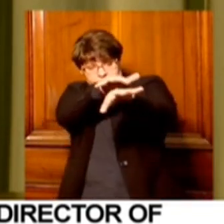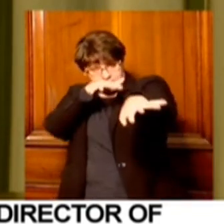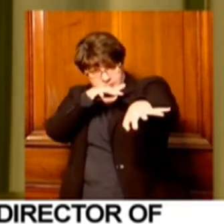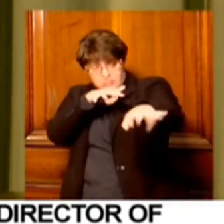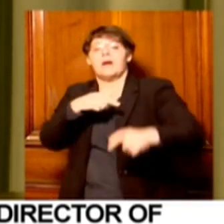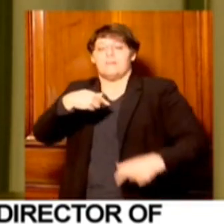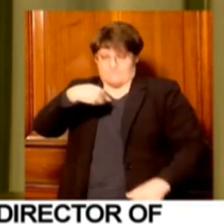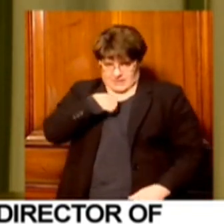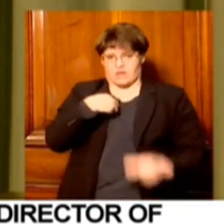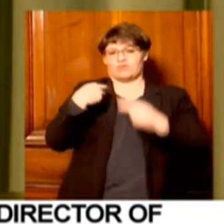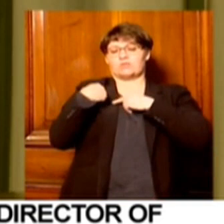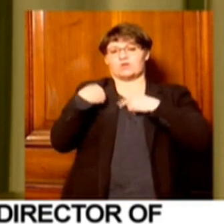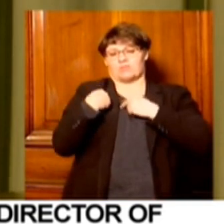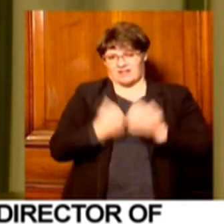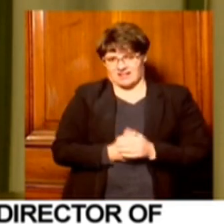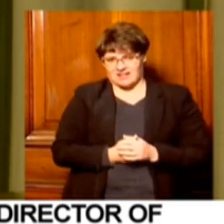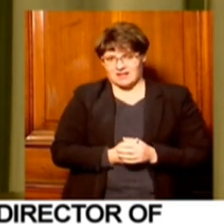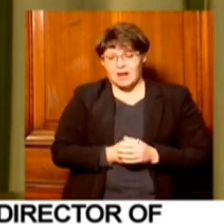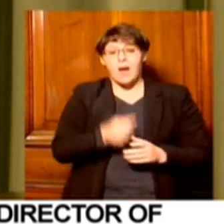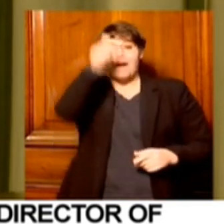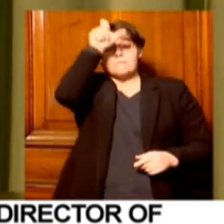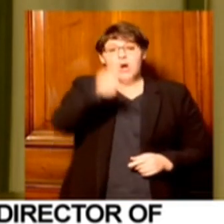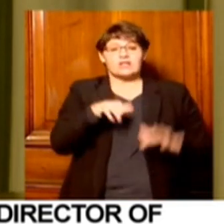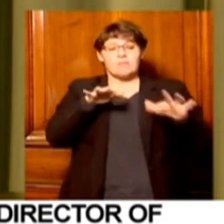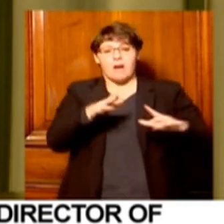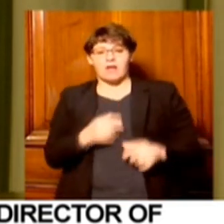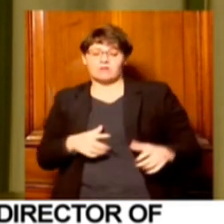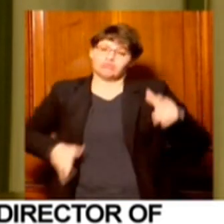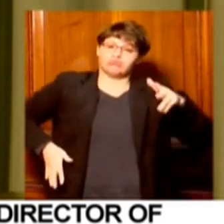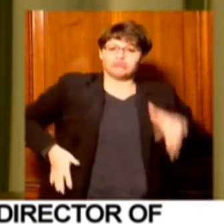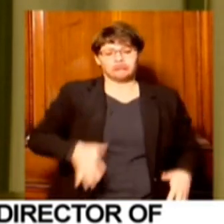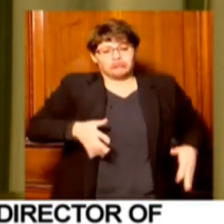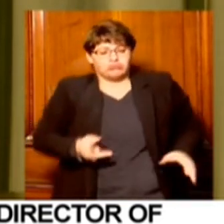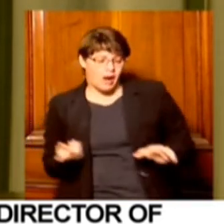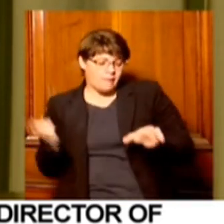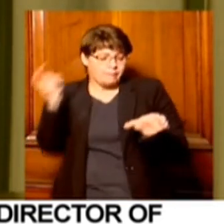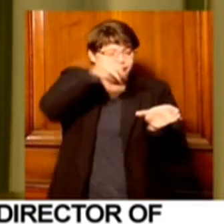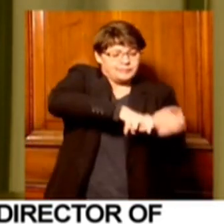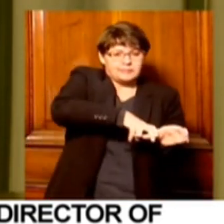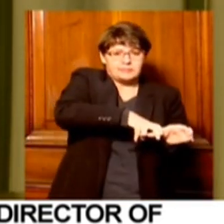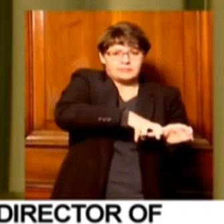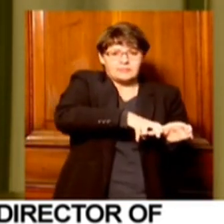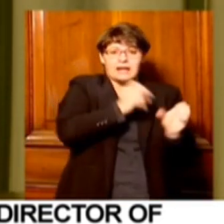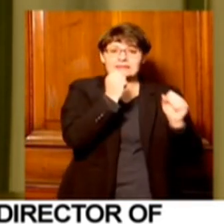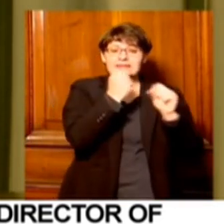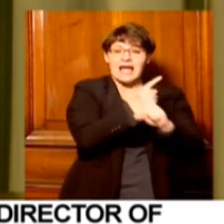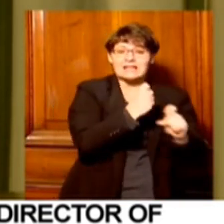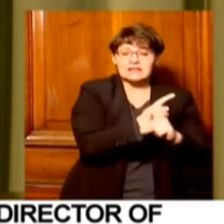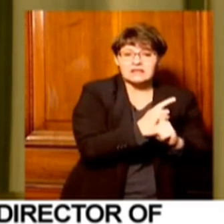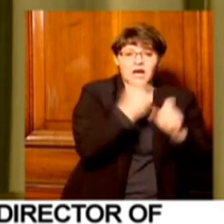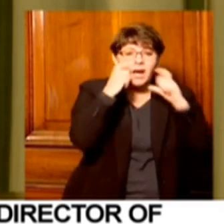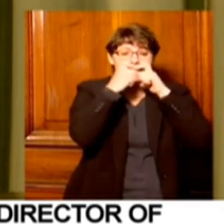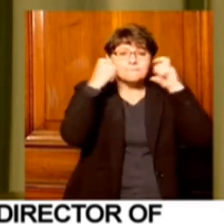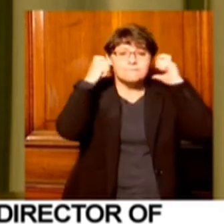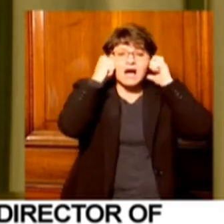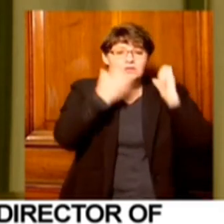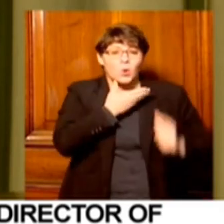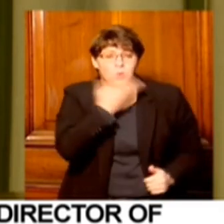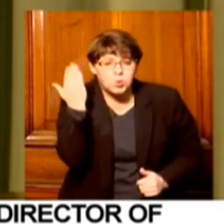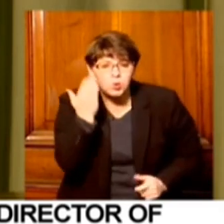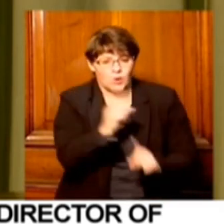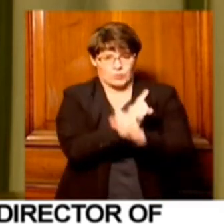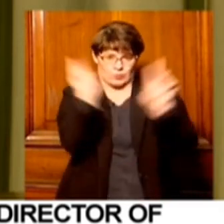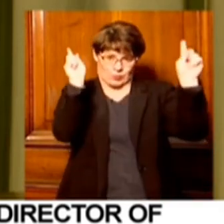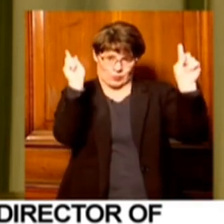these owners may not allow any member of the public to enter their facilities without wearing a cloth